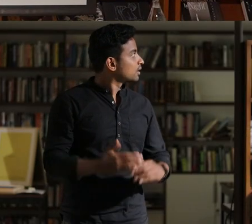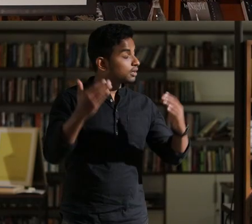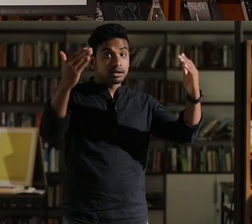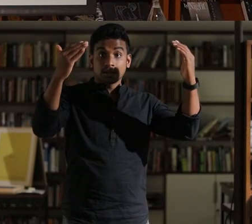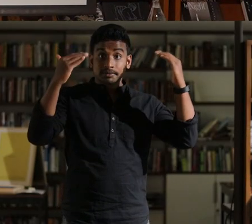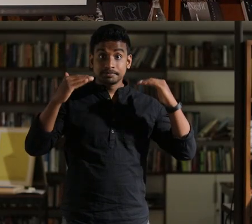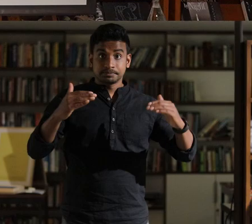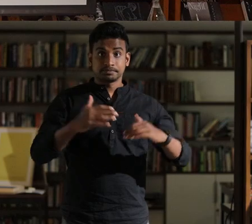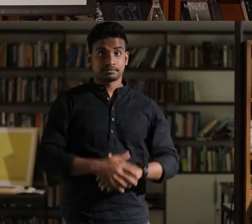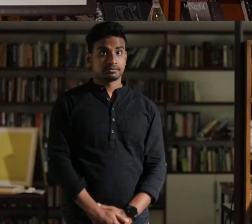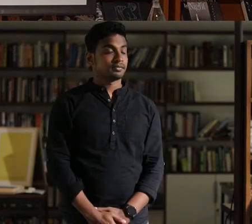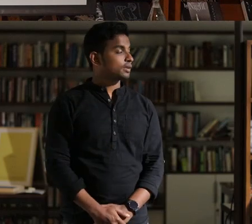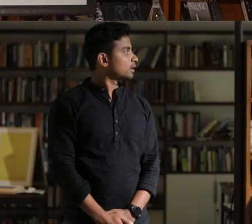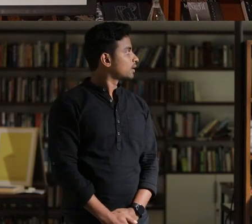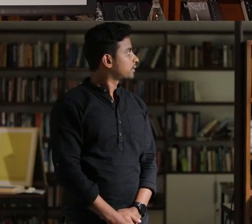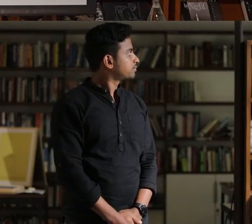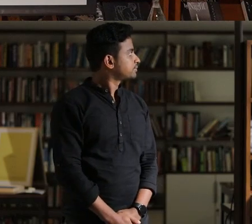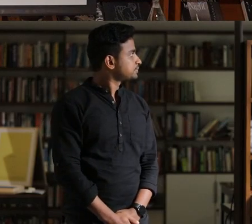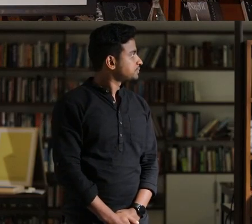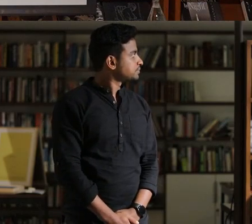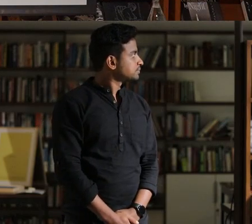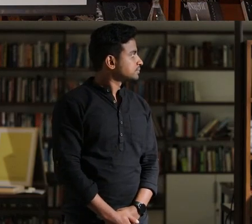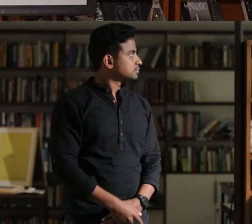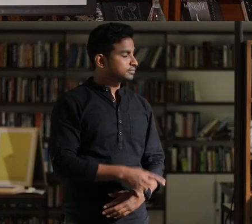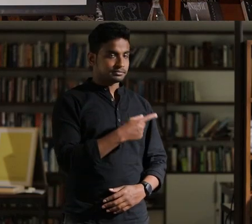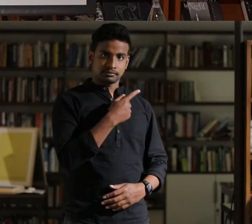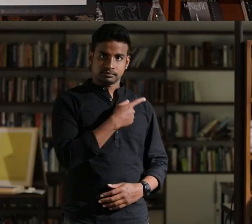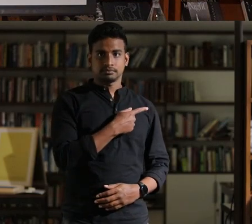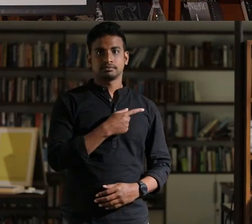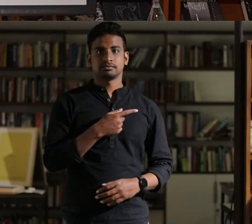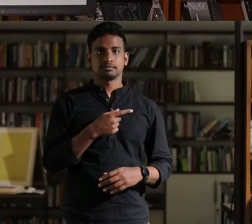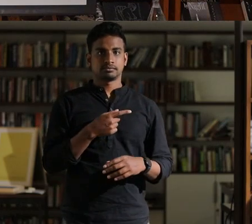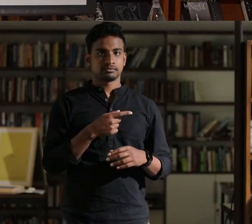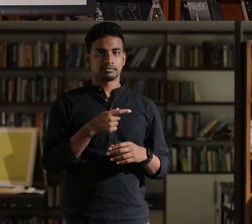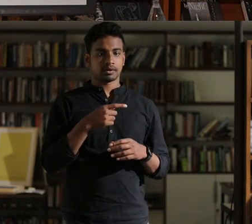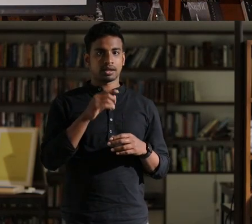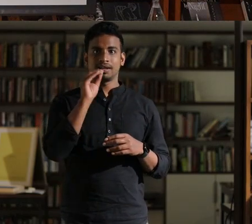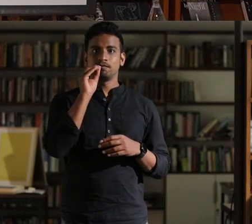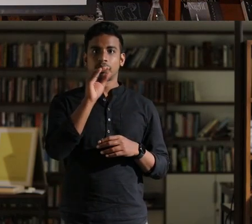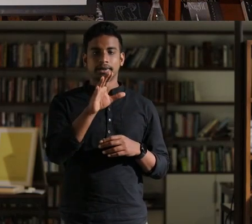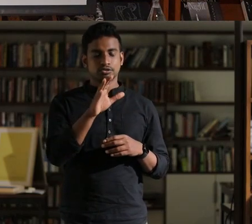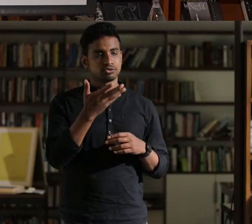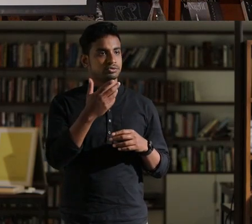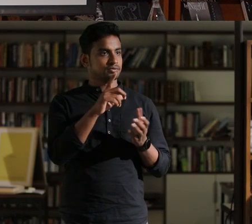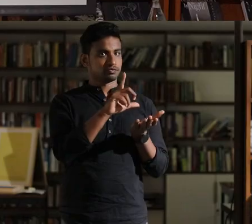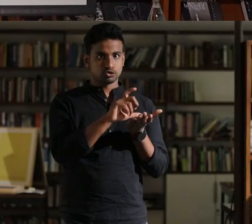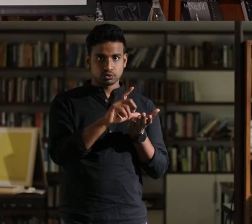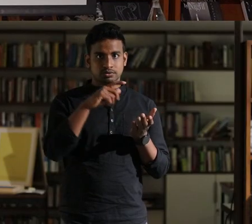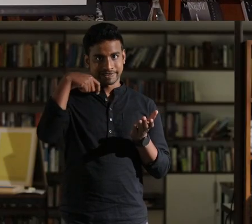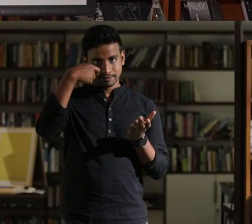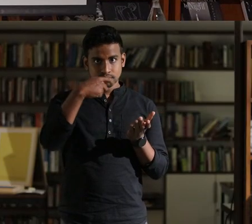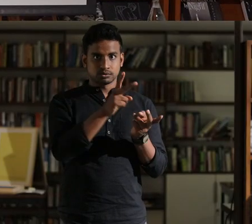when you collect information of this kind, which is from one place or community,